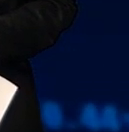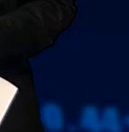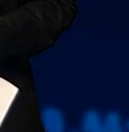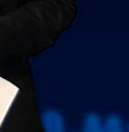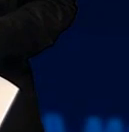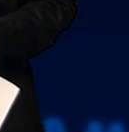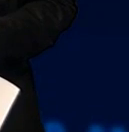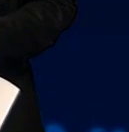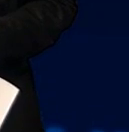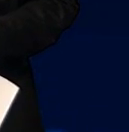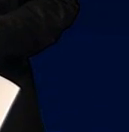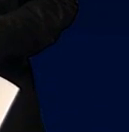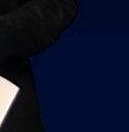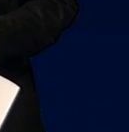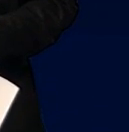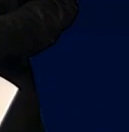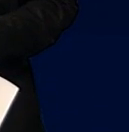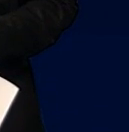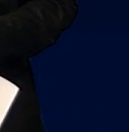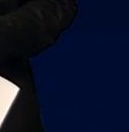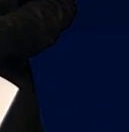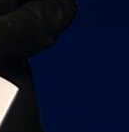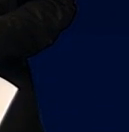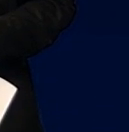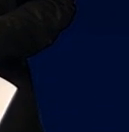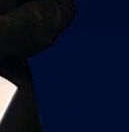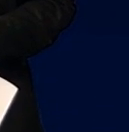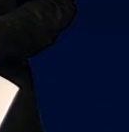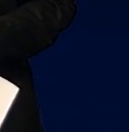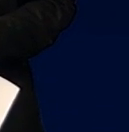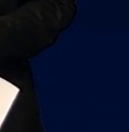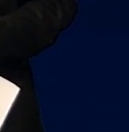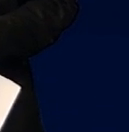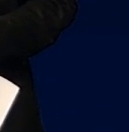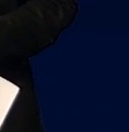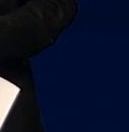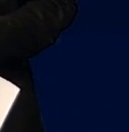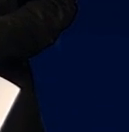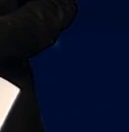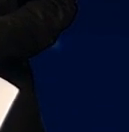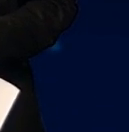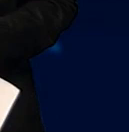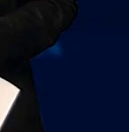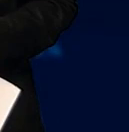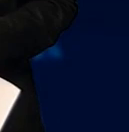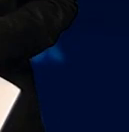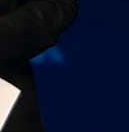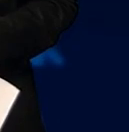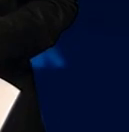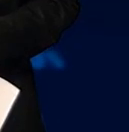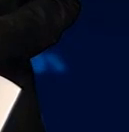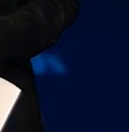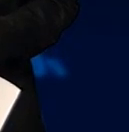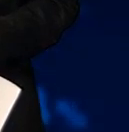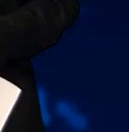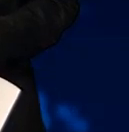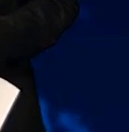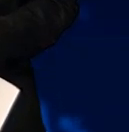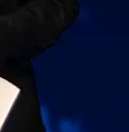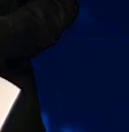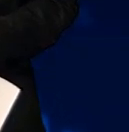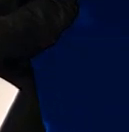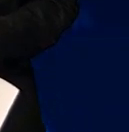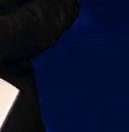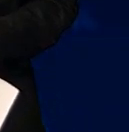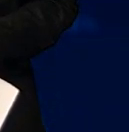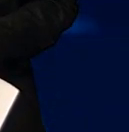and the Japanese yen. It fell against the New Zealand and the PNG kina. Prices were mixed on the commodities market. Big jump for crude